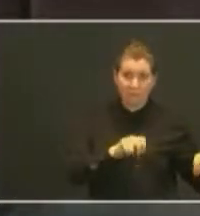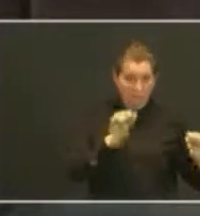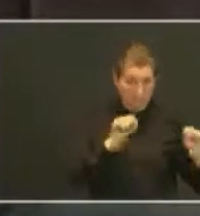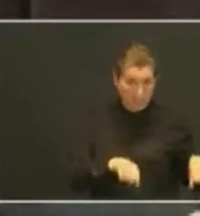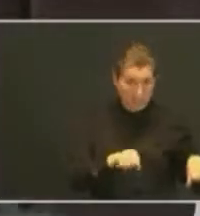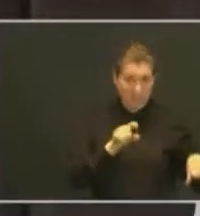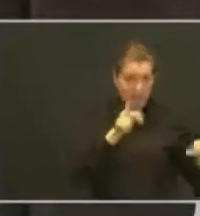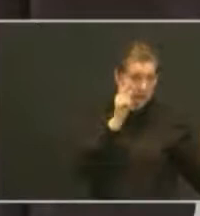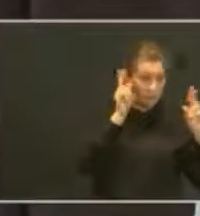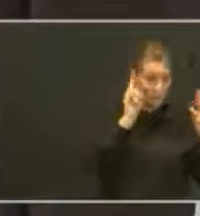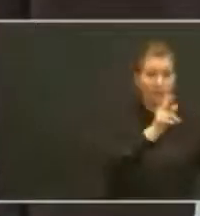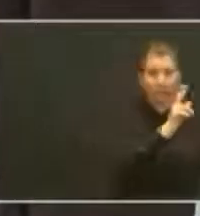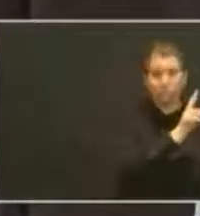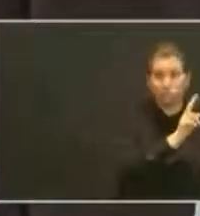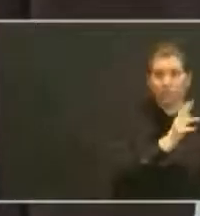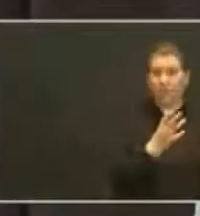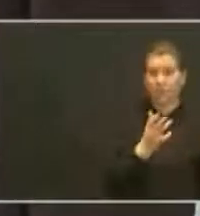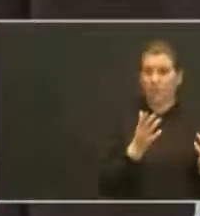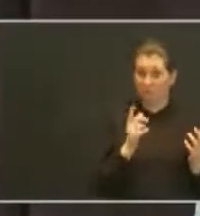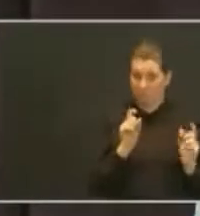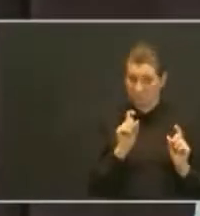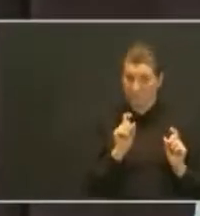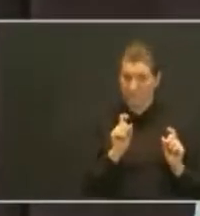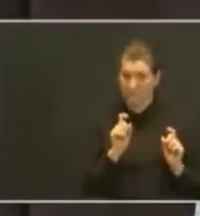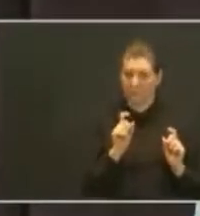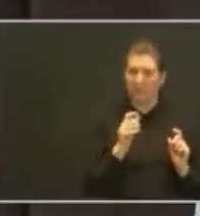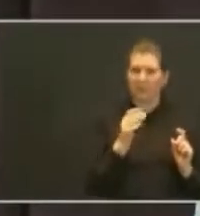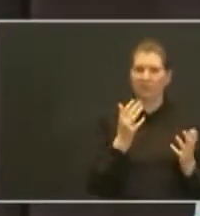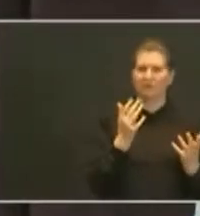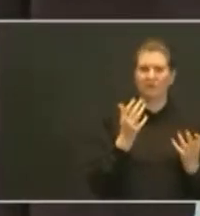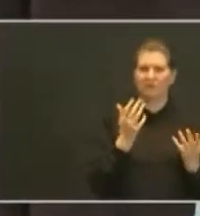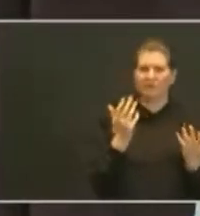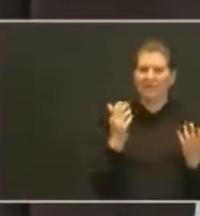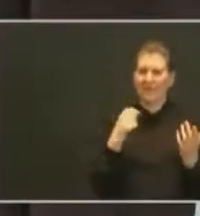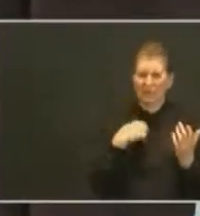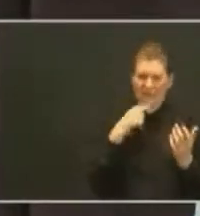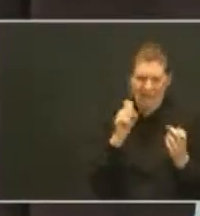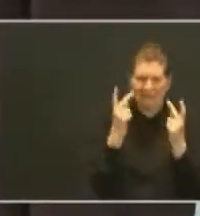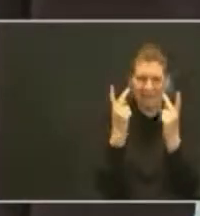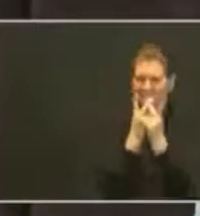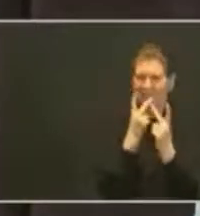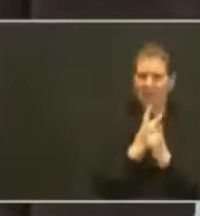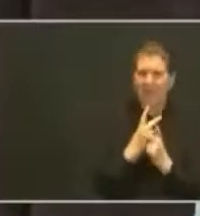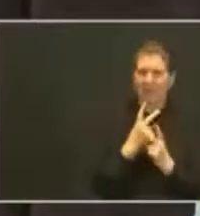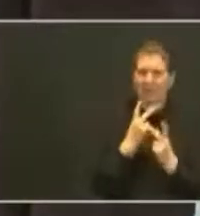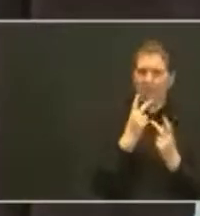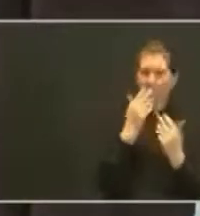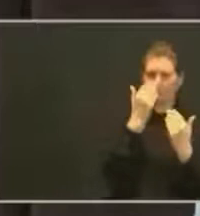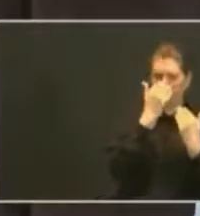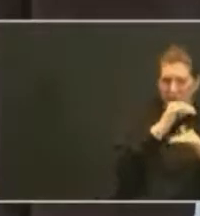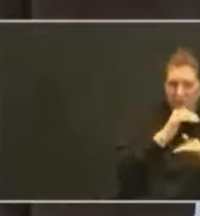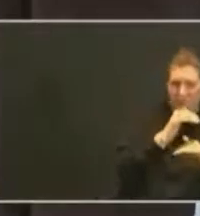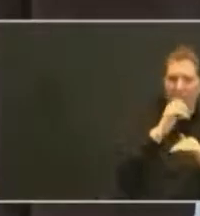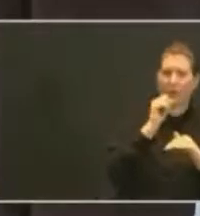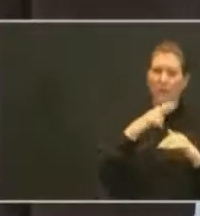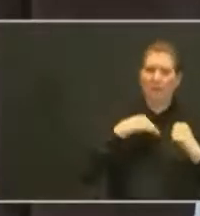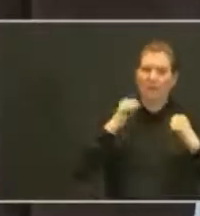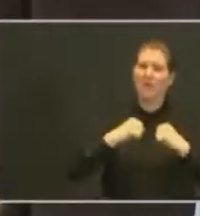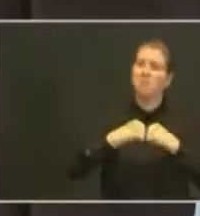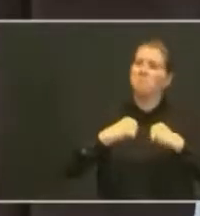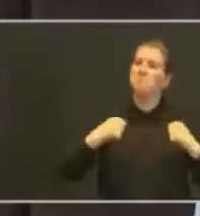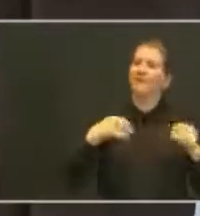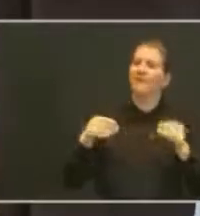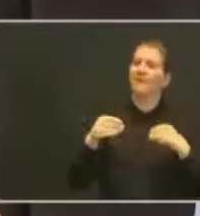distanced, separate rooms with all kinds of sanitation and masking standards. We're re-looking at all of that so